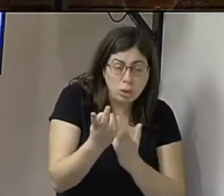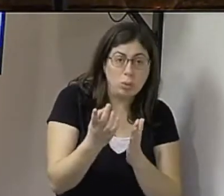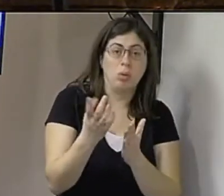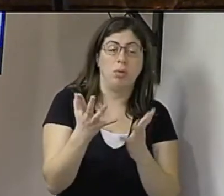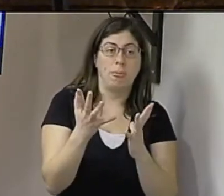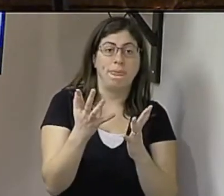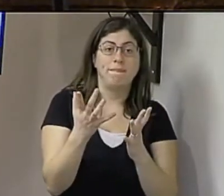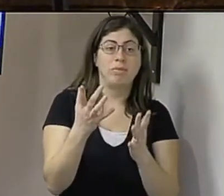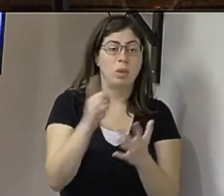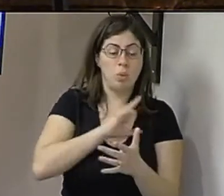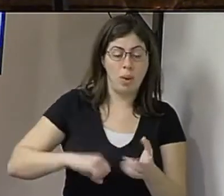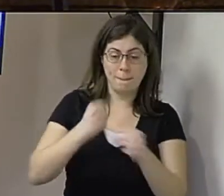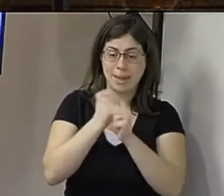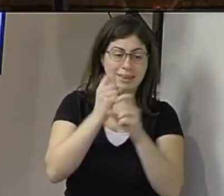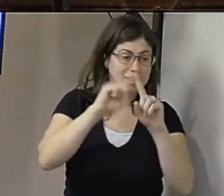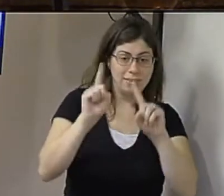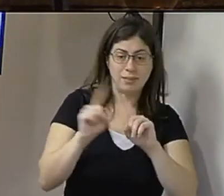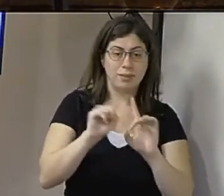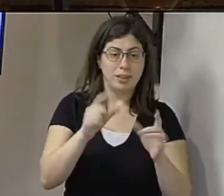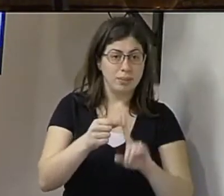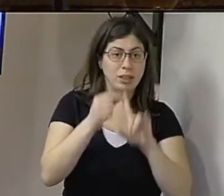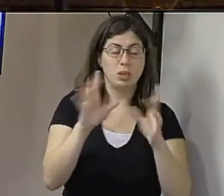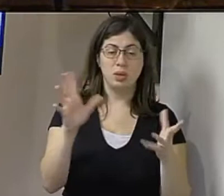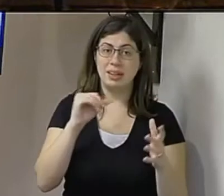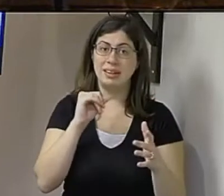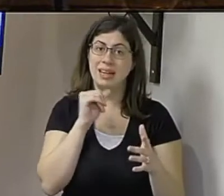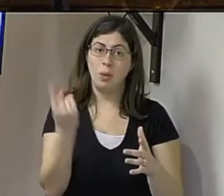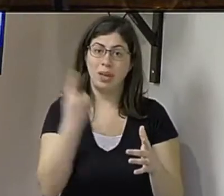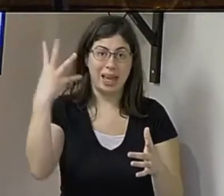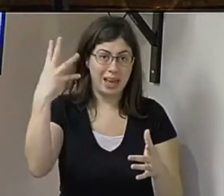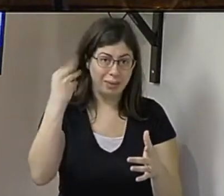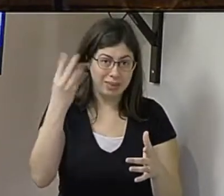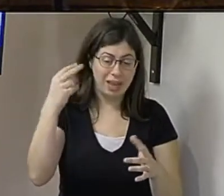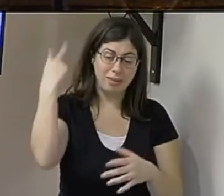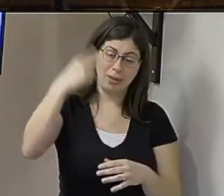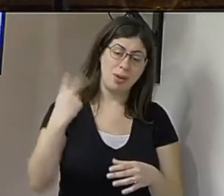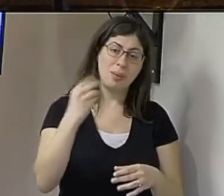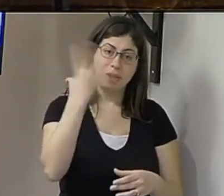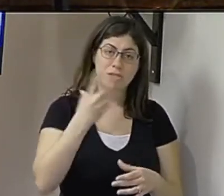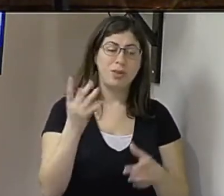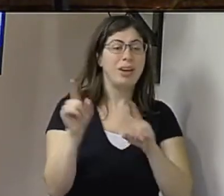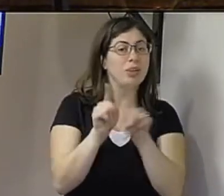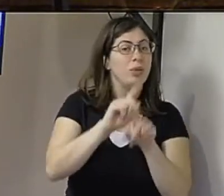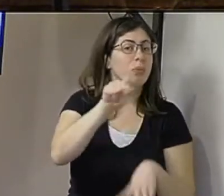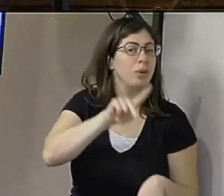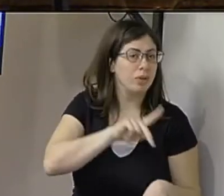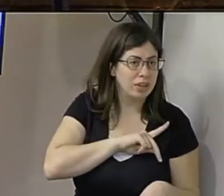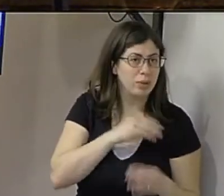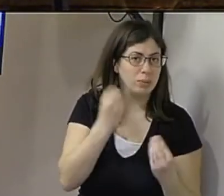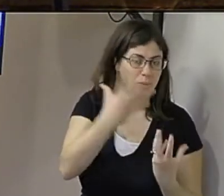makes each of us uniquely, and it wasn't just her outward beauty. It was clearly something inward about her, because there's a personality element to this too. It says that